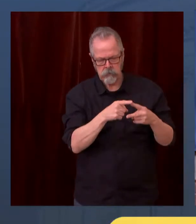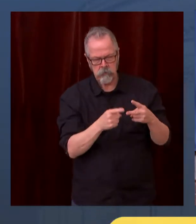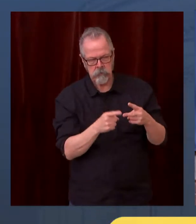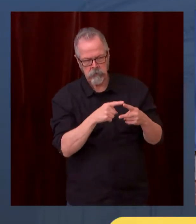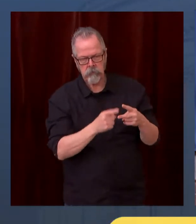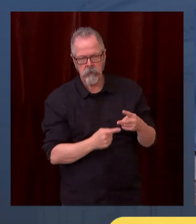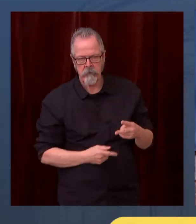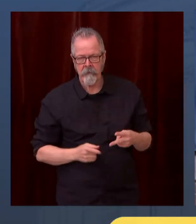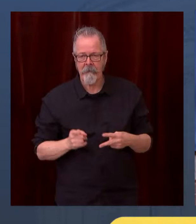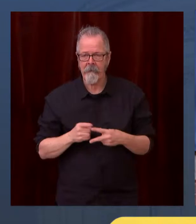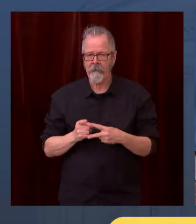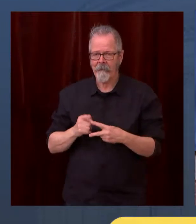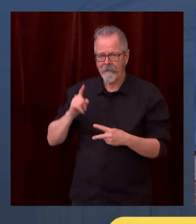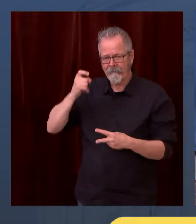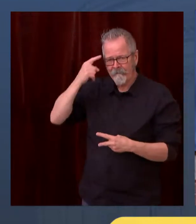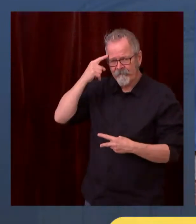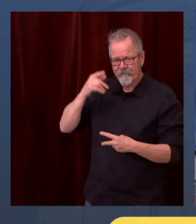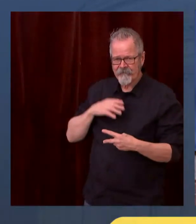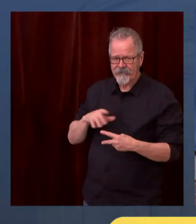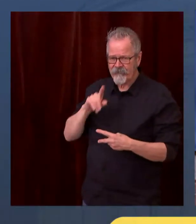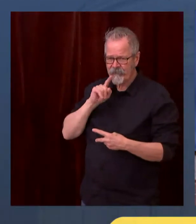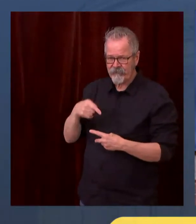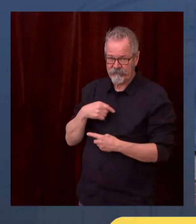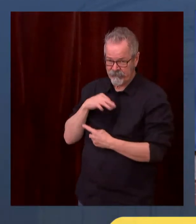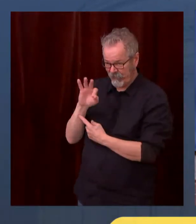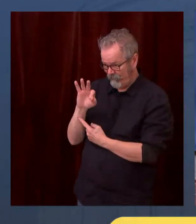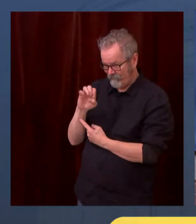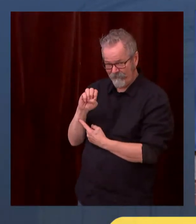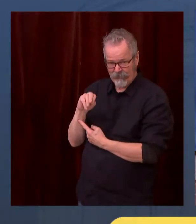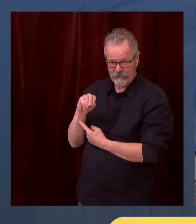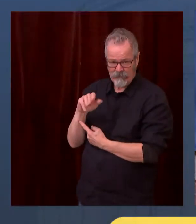on FEMA. We'll share it as soon as we have some information.